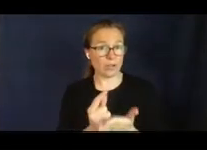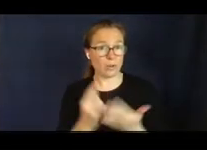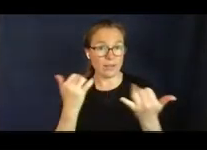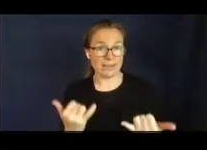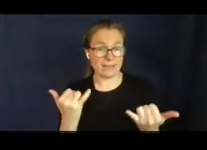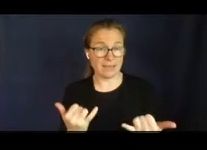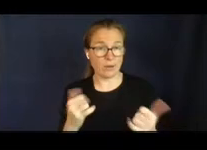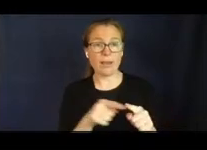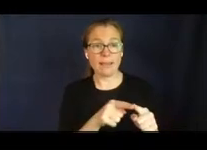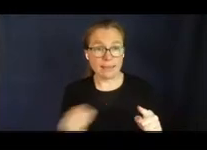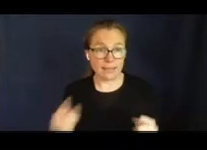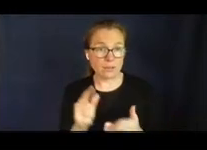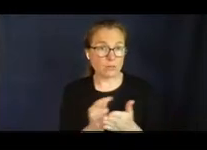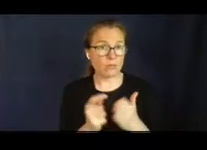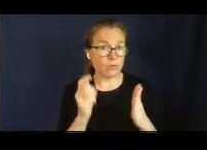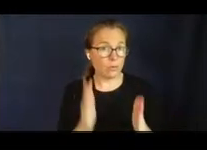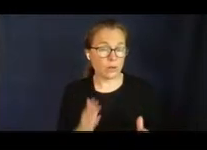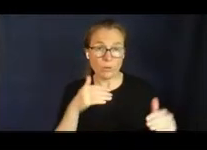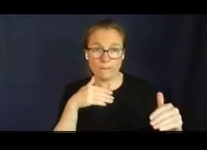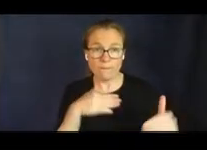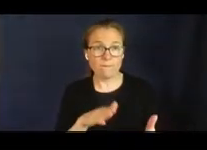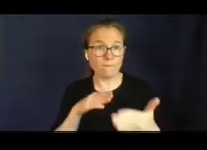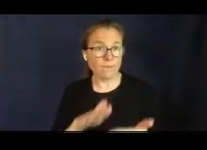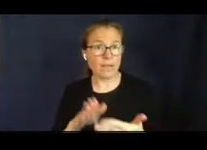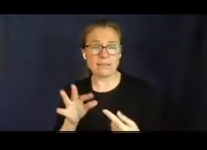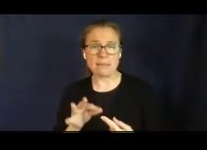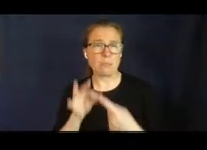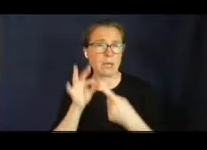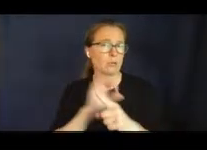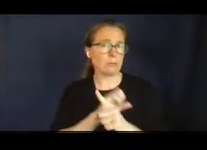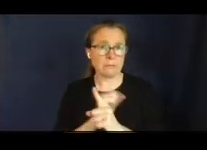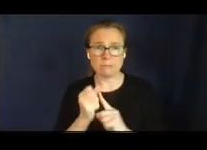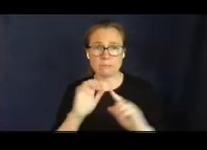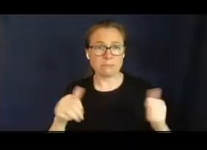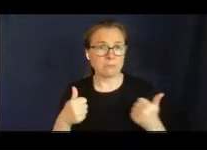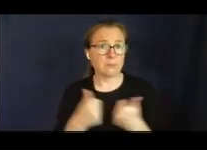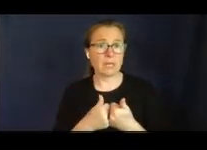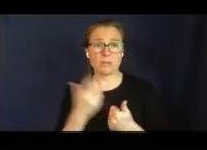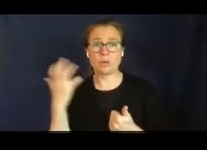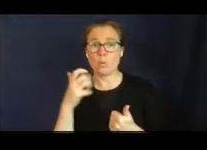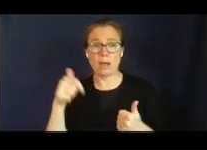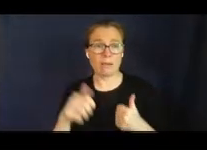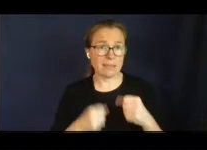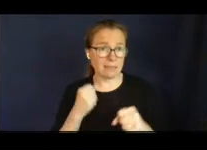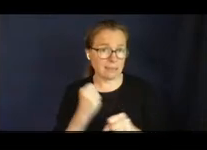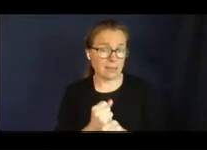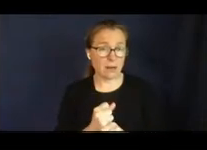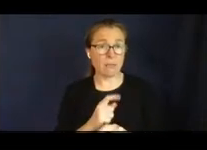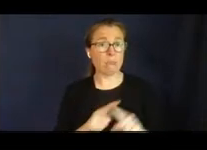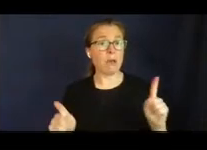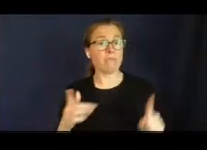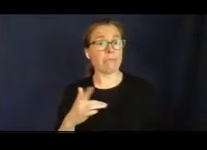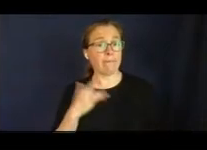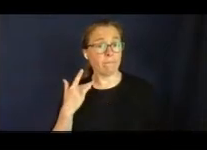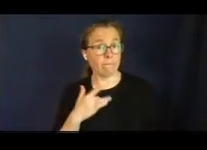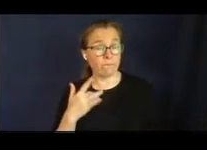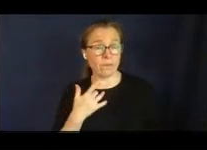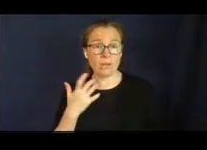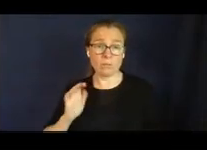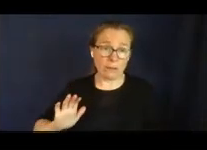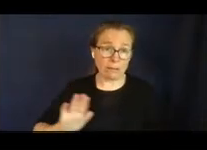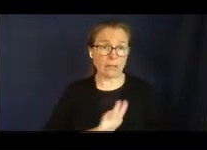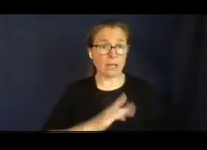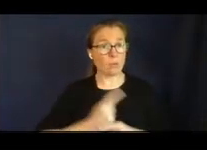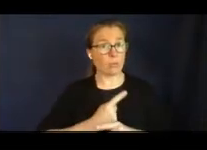faced atypical and extraordinarily challenging circumstances, but I believe that in addition to their regular course of